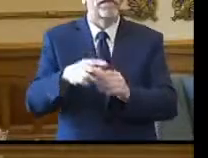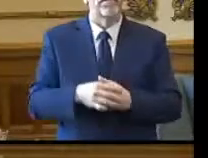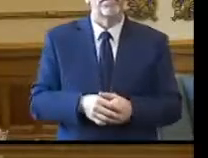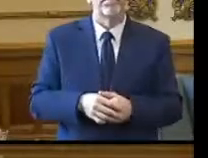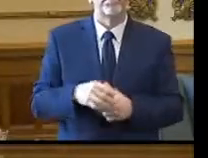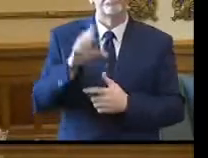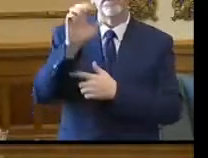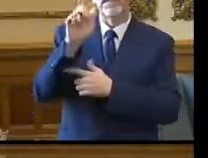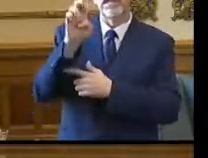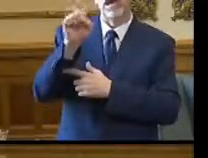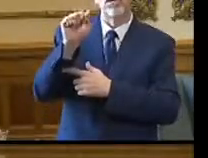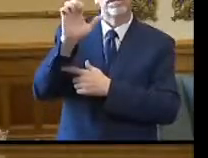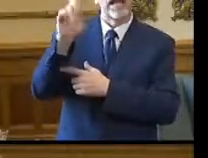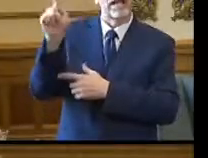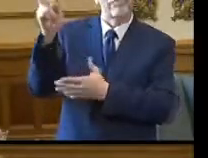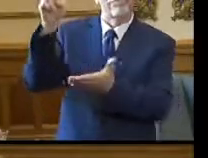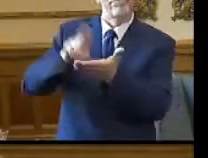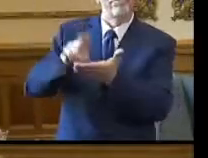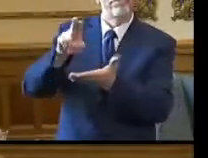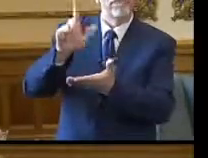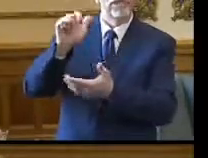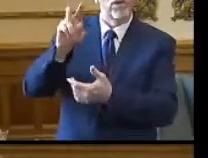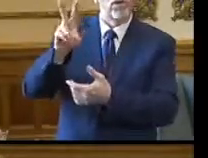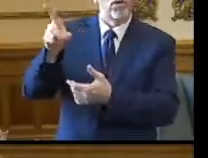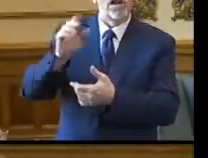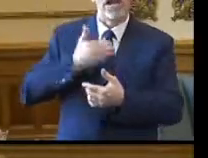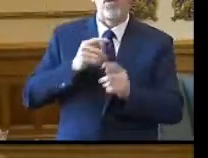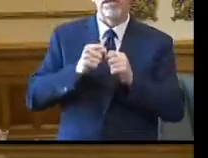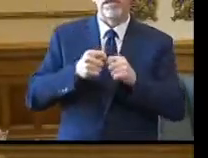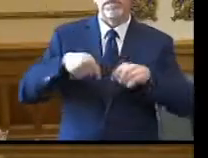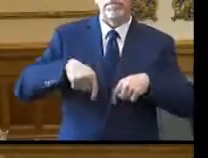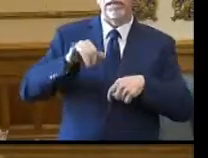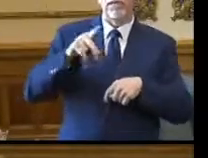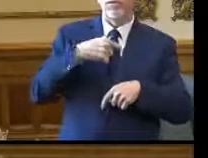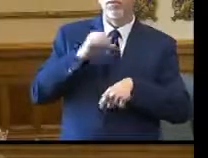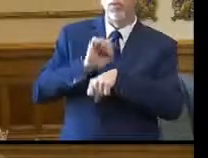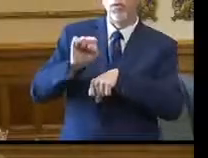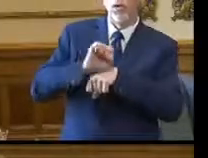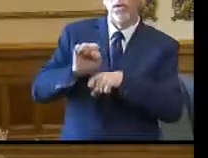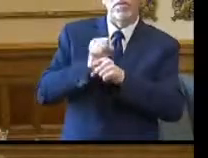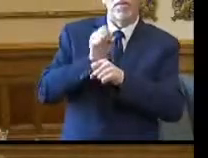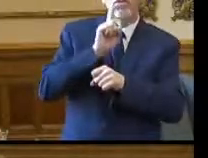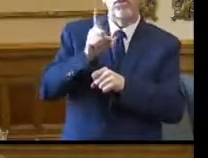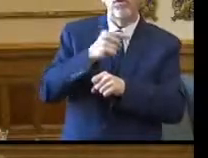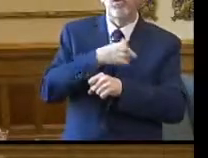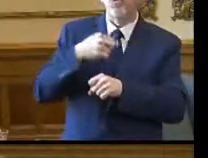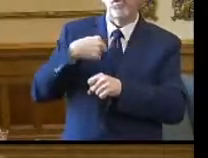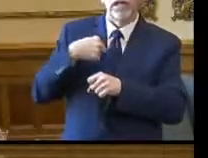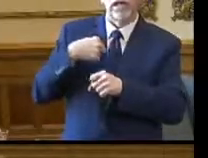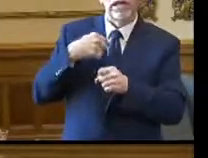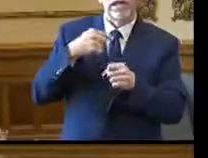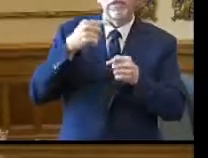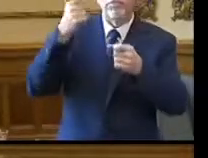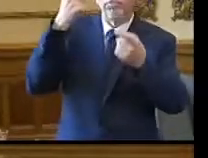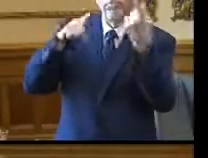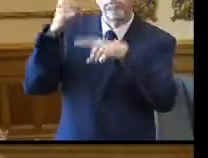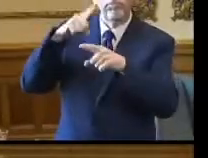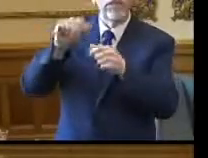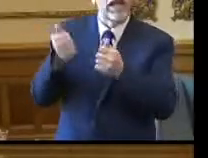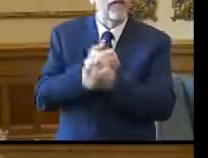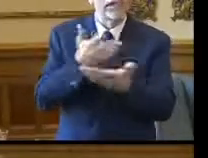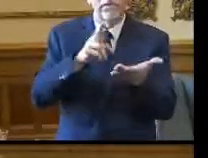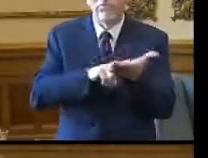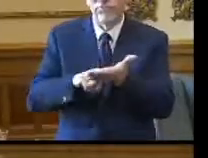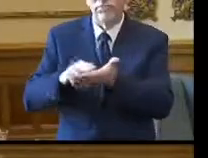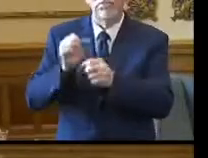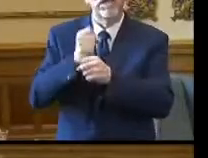the CARES Act was signed into law, our team here in Indiana worked to ensure that we signed all agreements to make sure